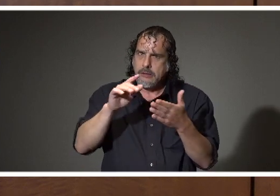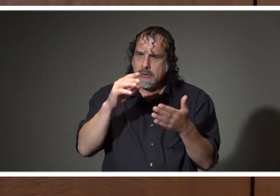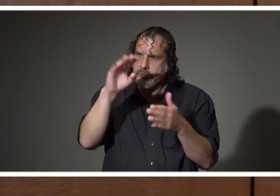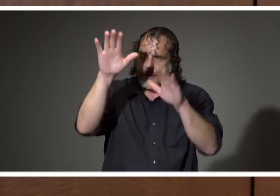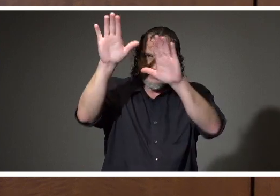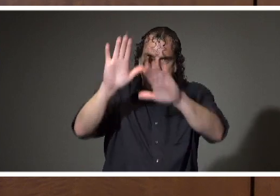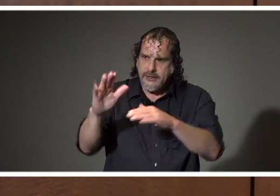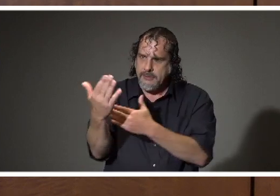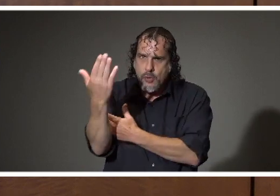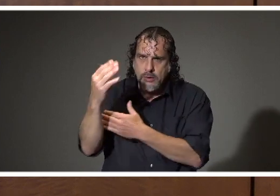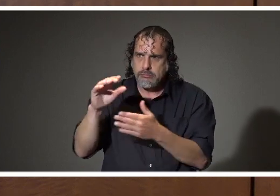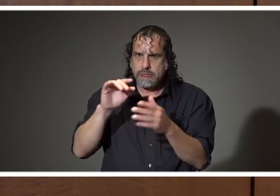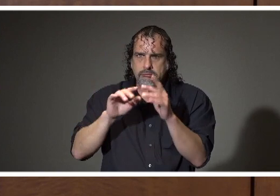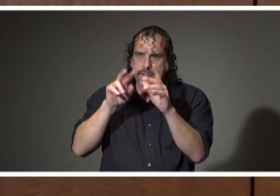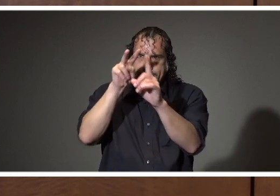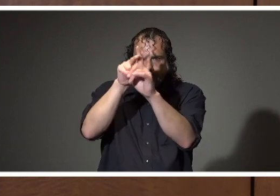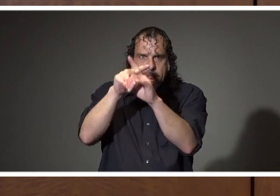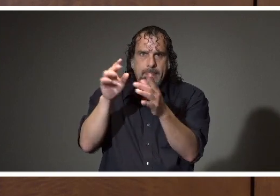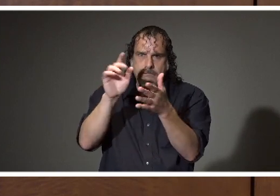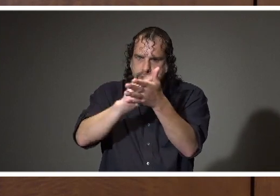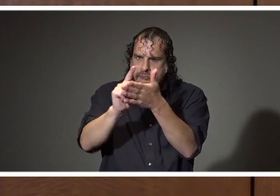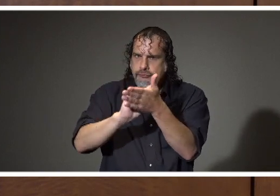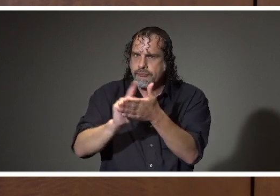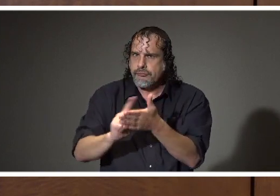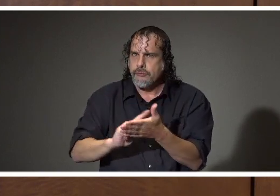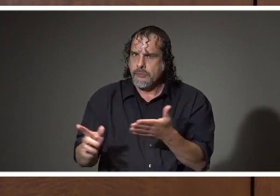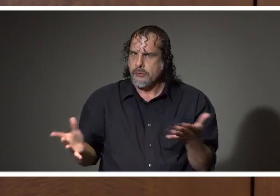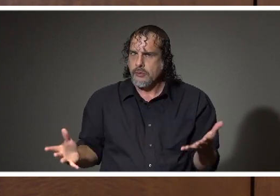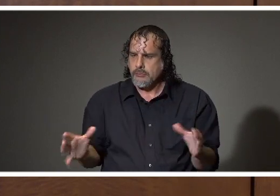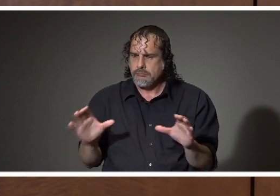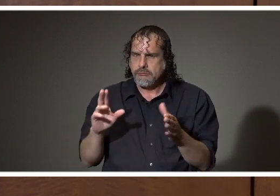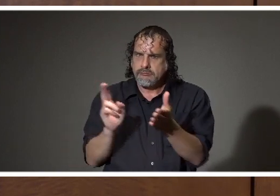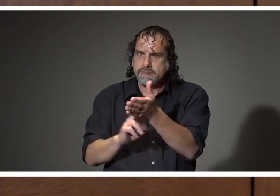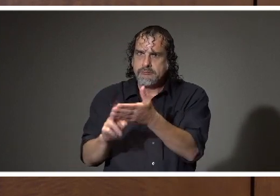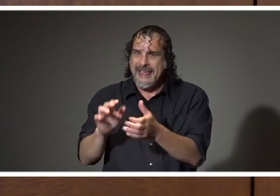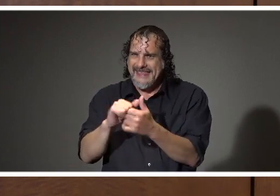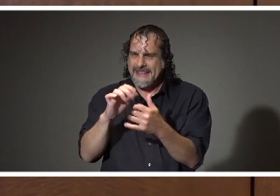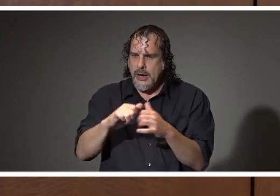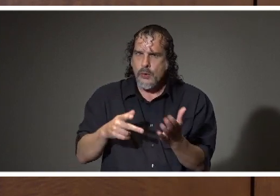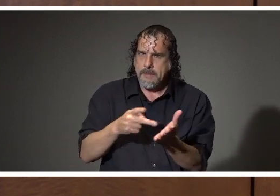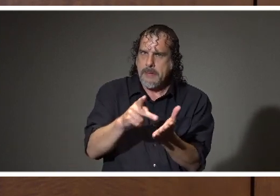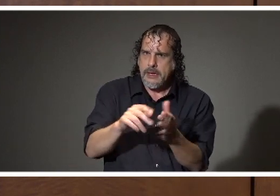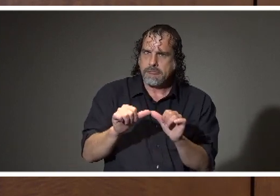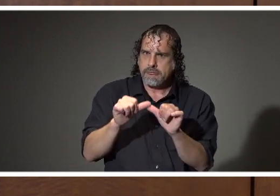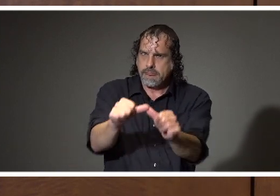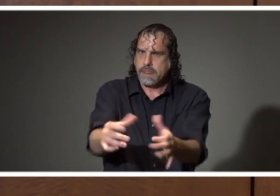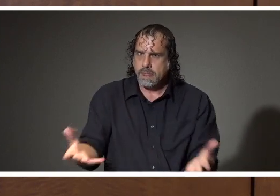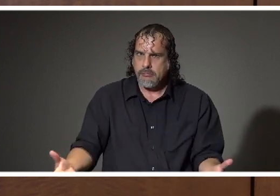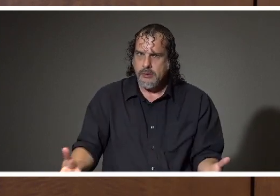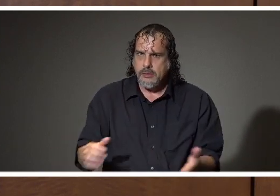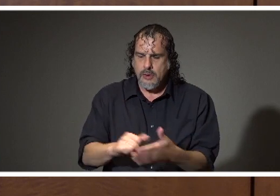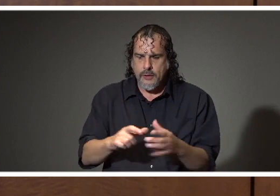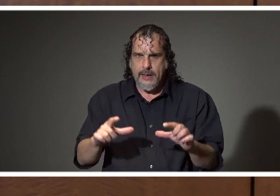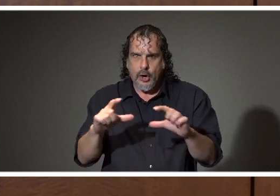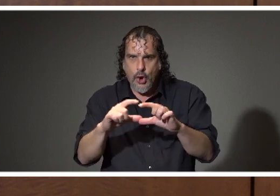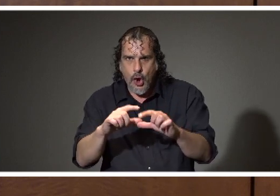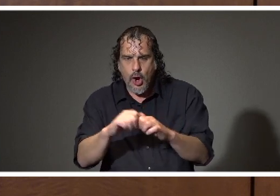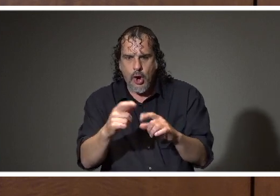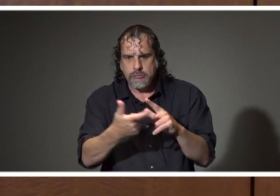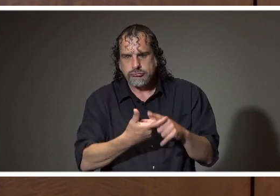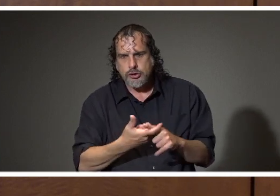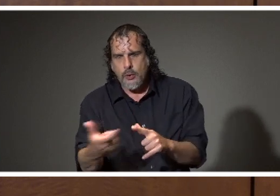or each Sunday and file the weekly certification. That's how you get paid on the debit card or either direct